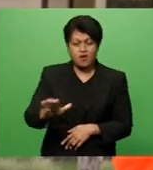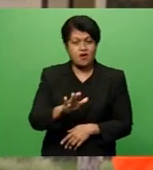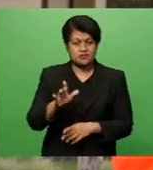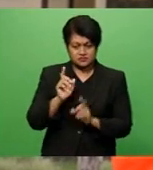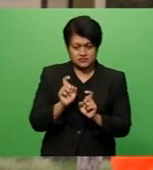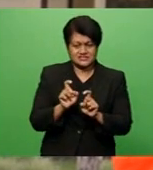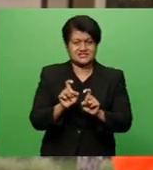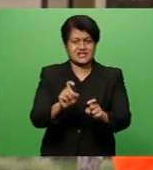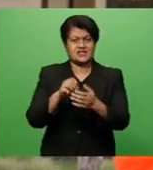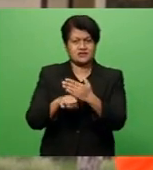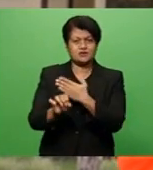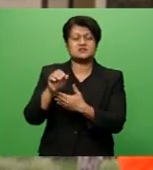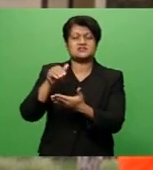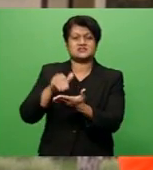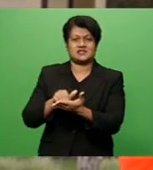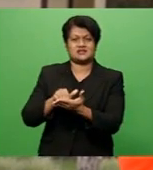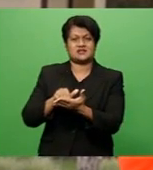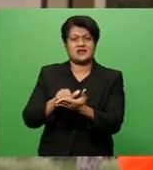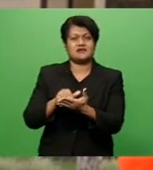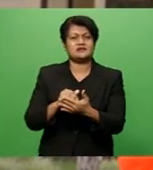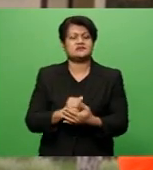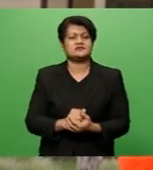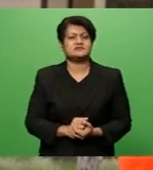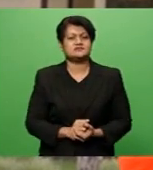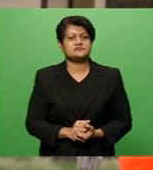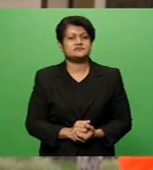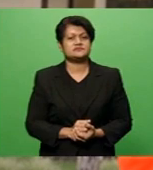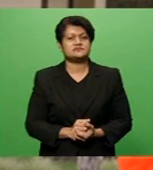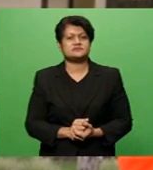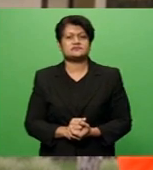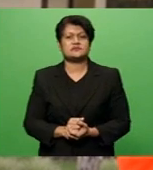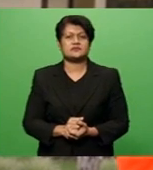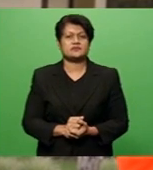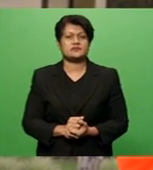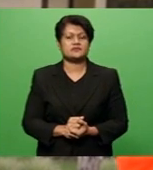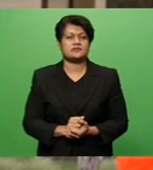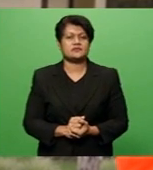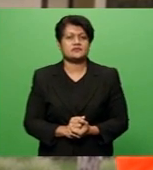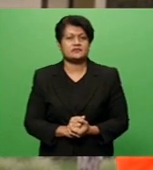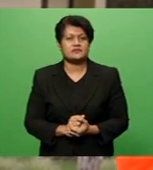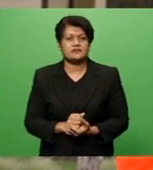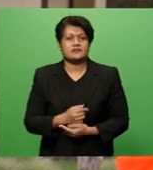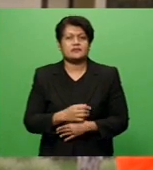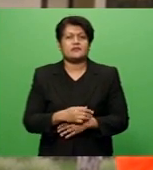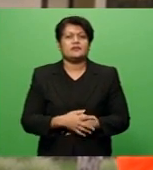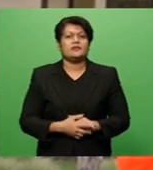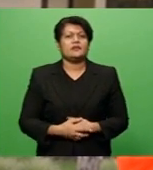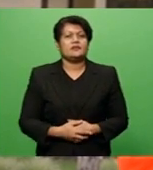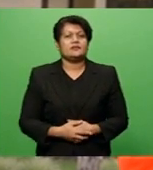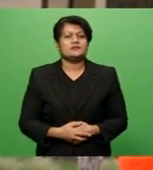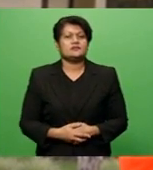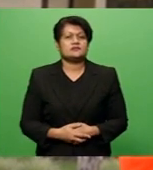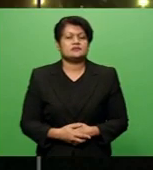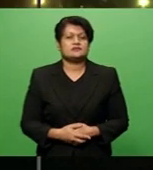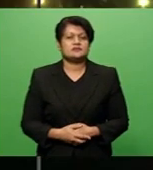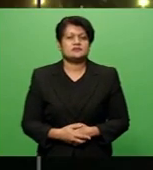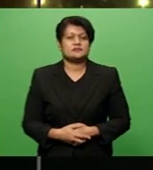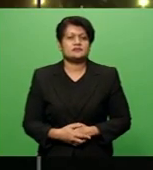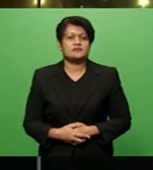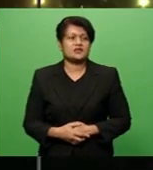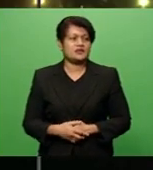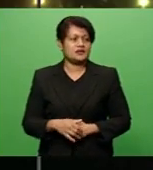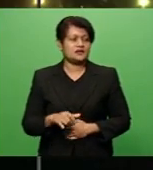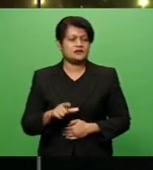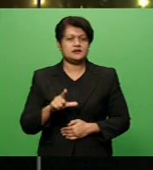centers once a green light is given by relevant authorities. Jose Nunga, FBC News.